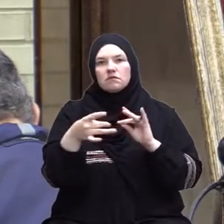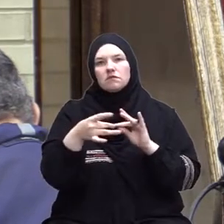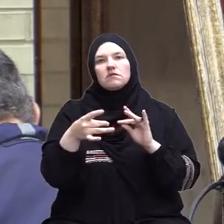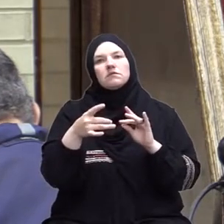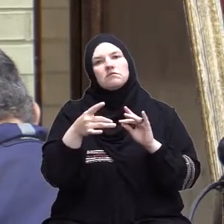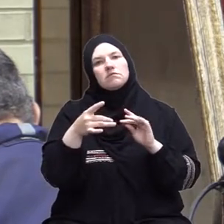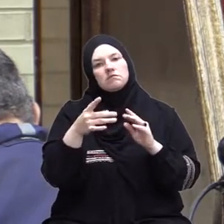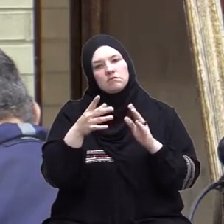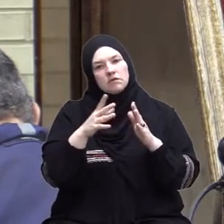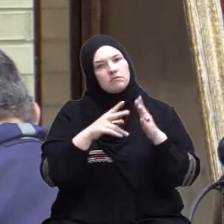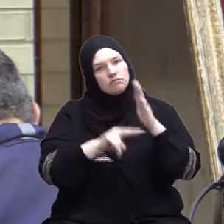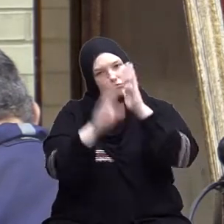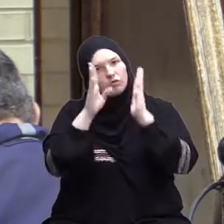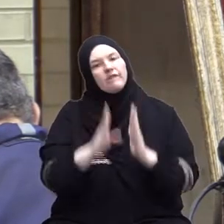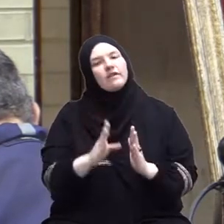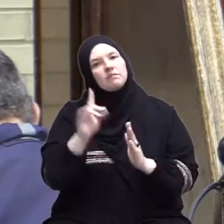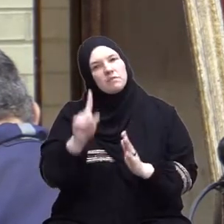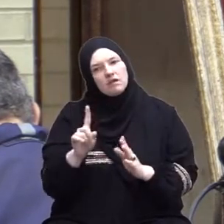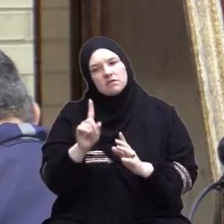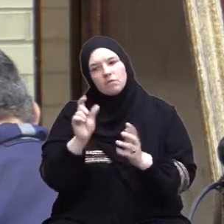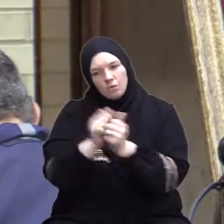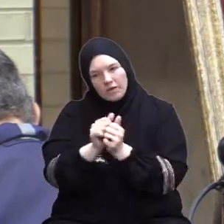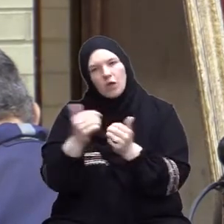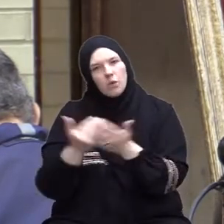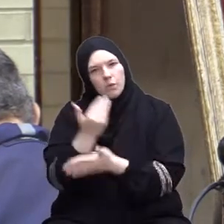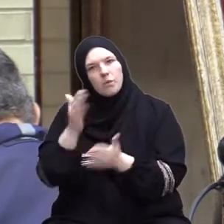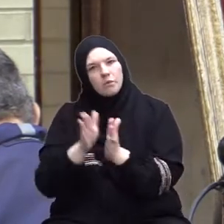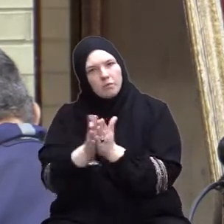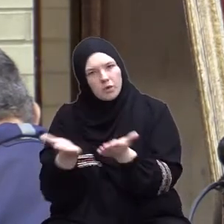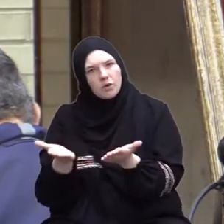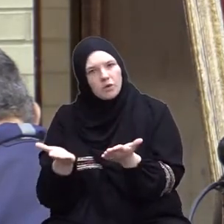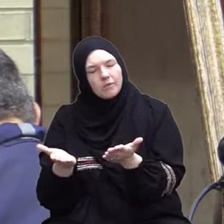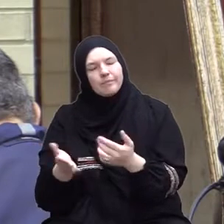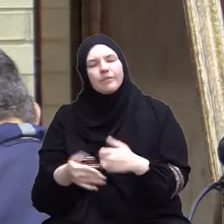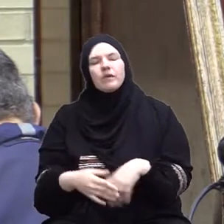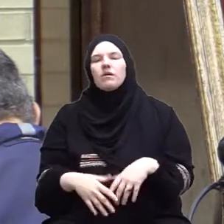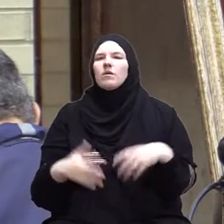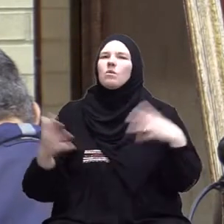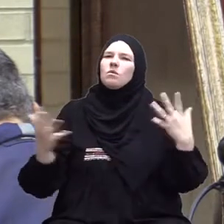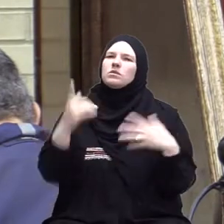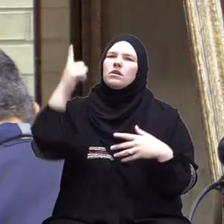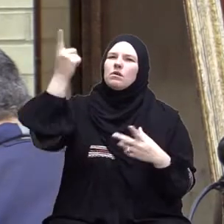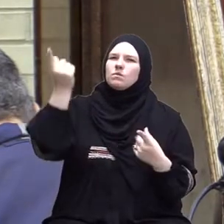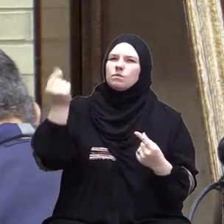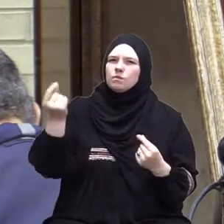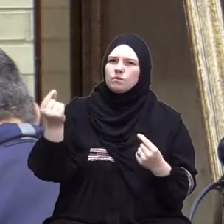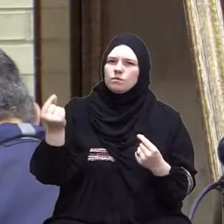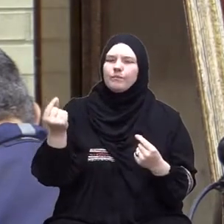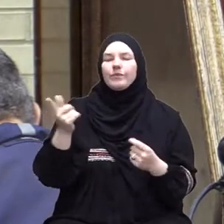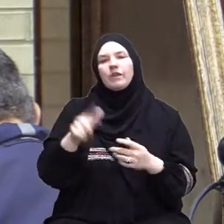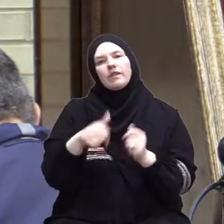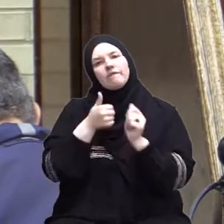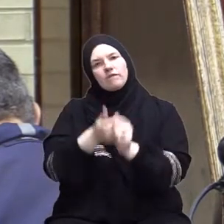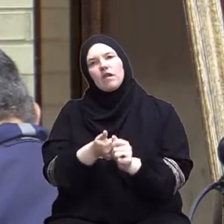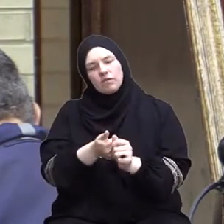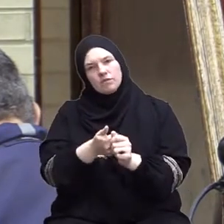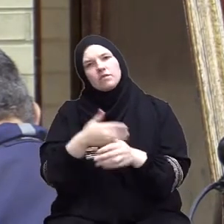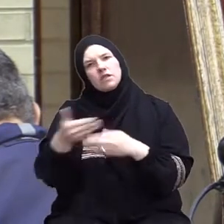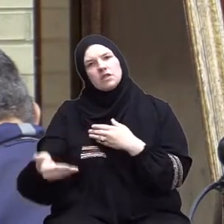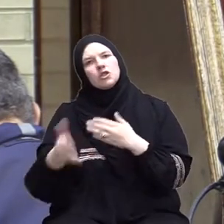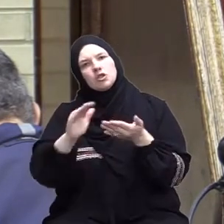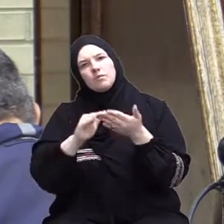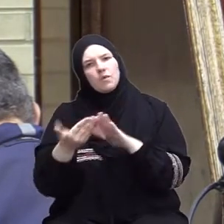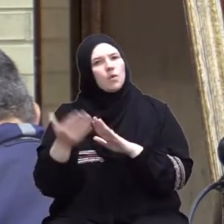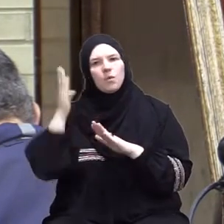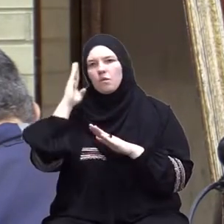with him. So what does Allah do about the potential that the following community